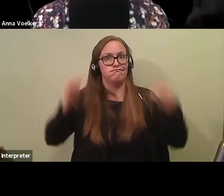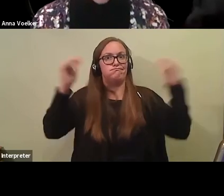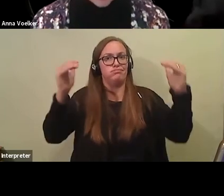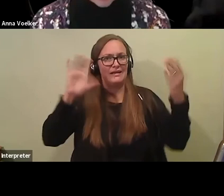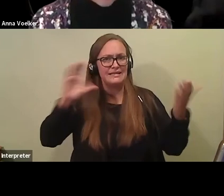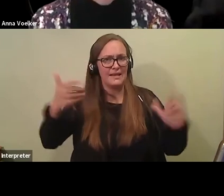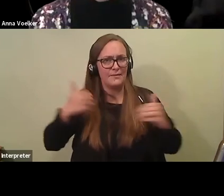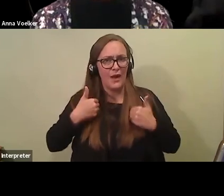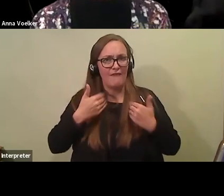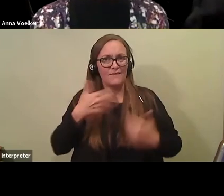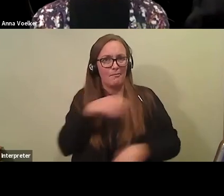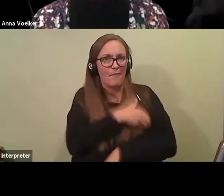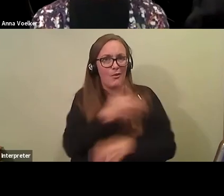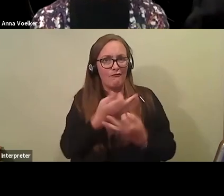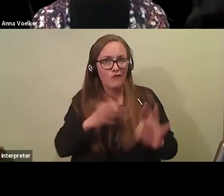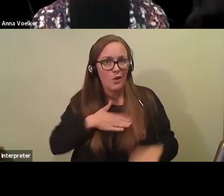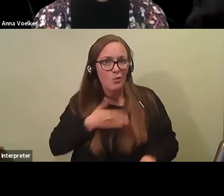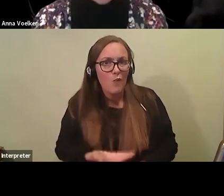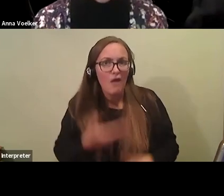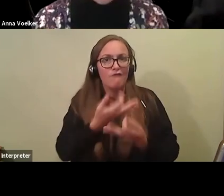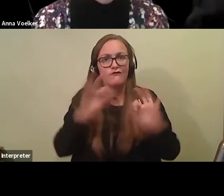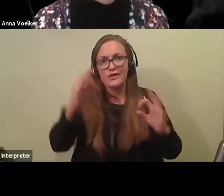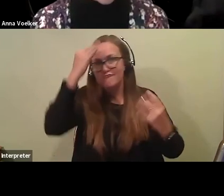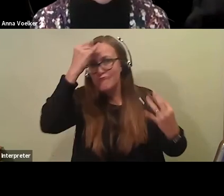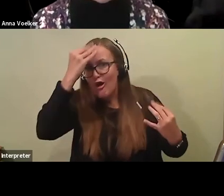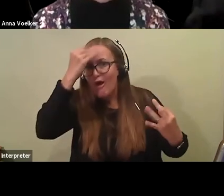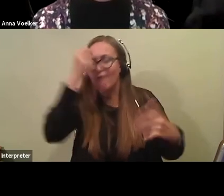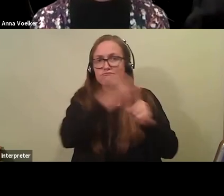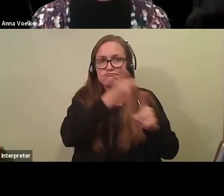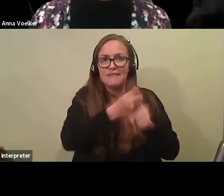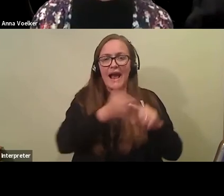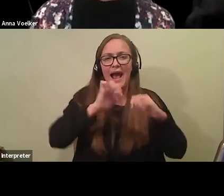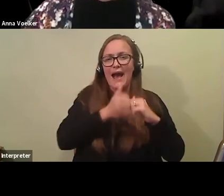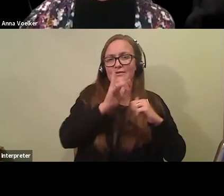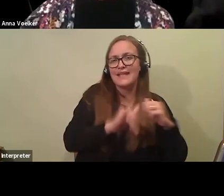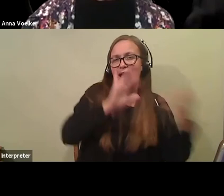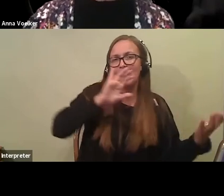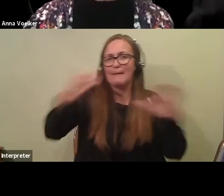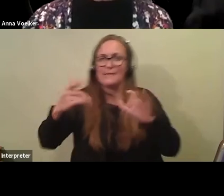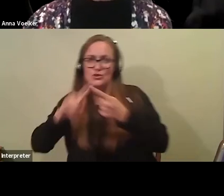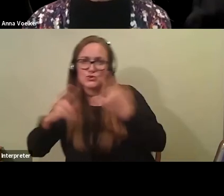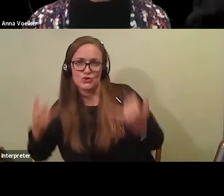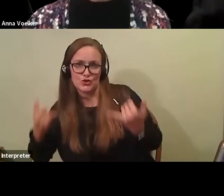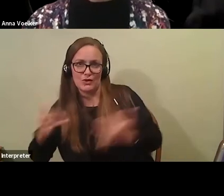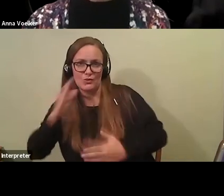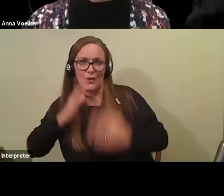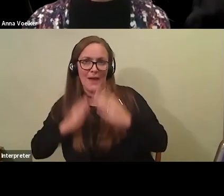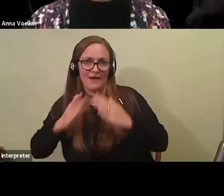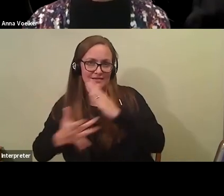free thinking. So how does this compare to current robotics technology? Yeah, that's a really great